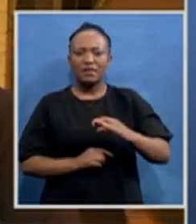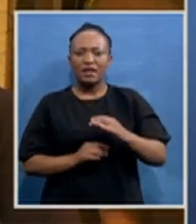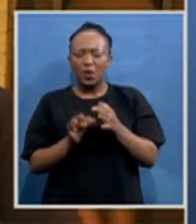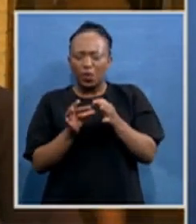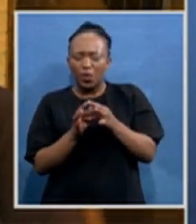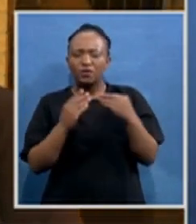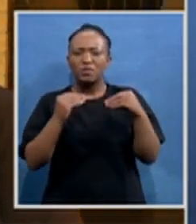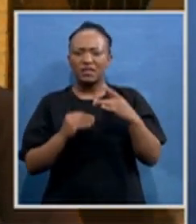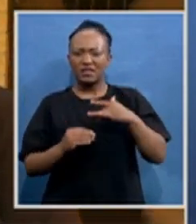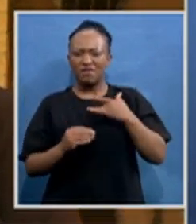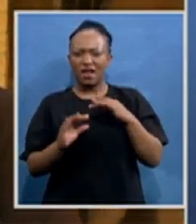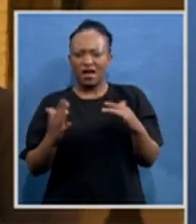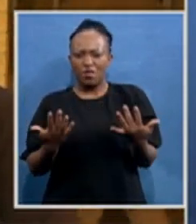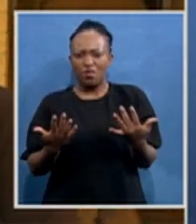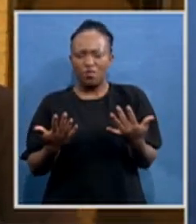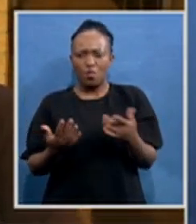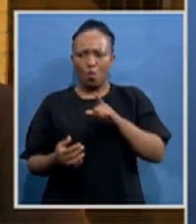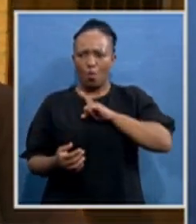be affected by this.